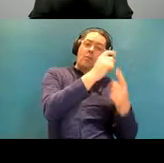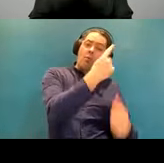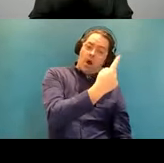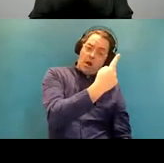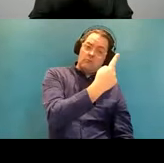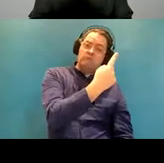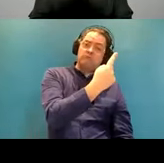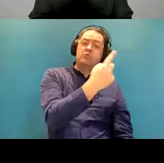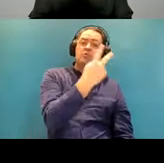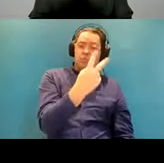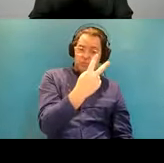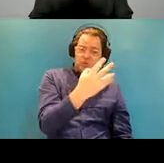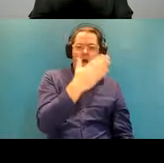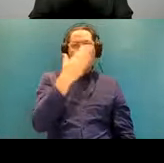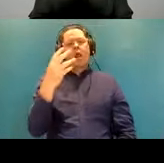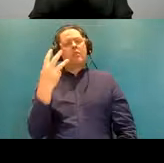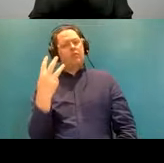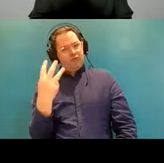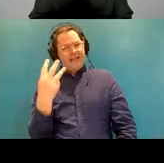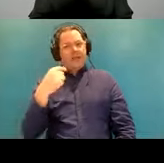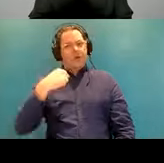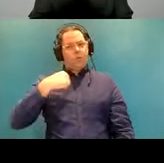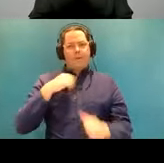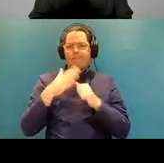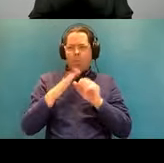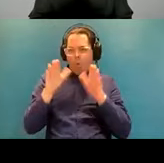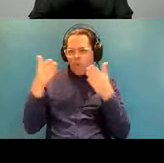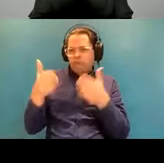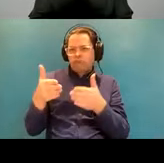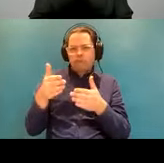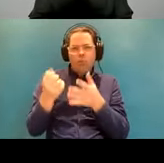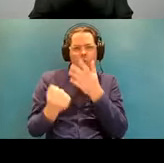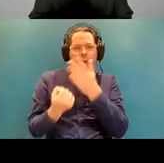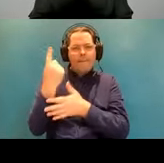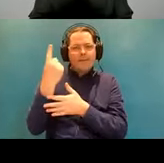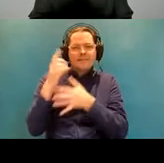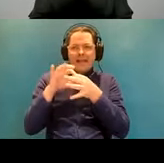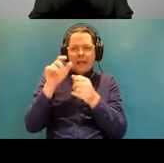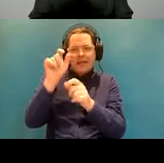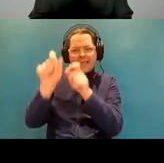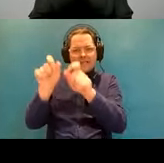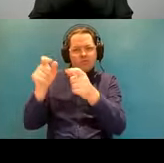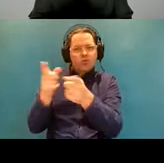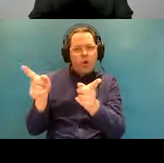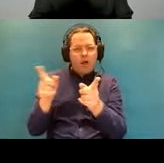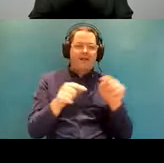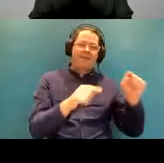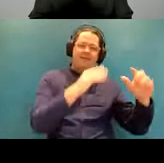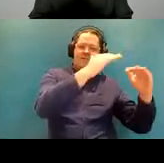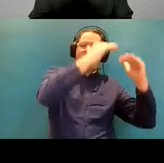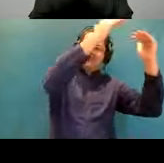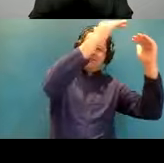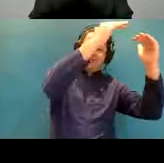three, we've shifted very much towards the practice level and the micro level, where we're really observing and analysing